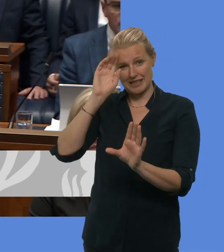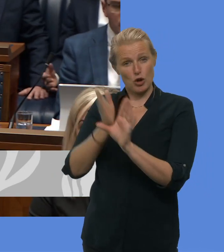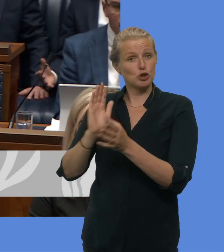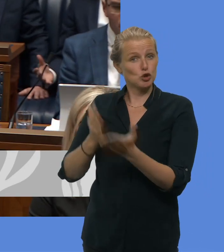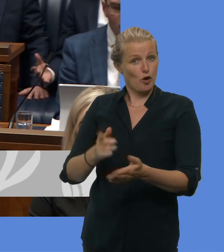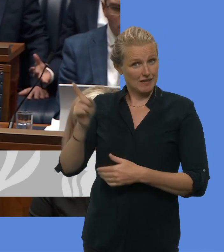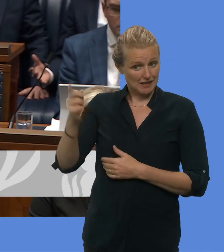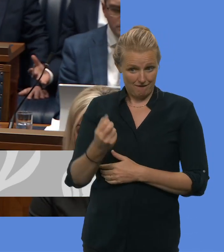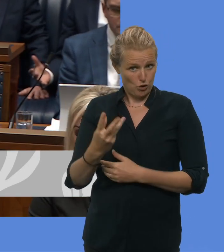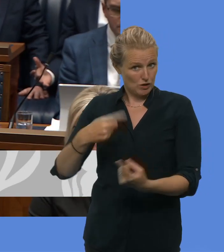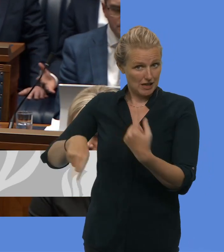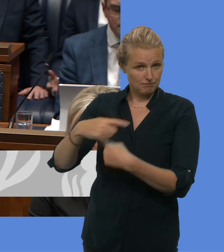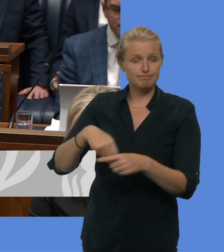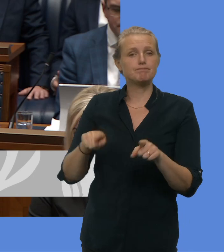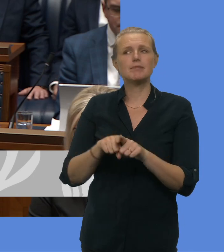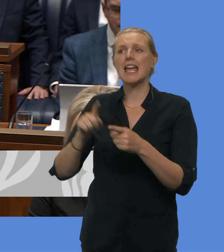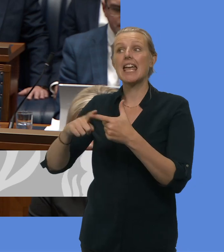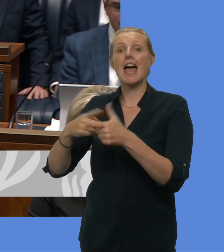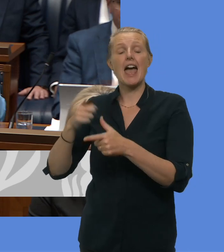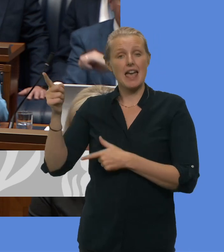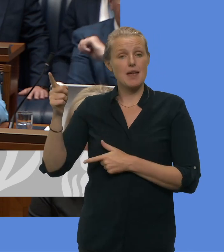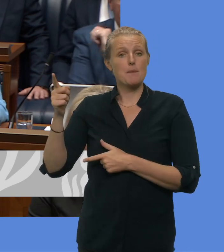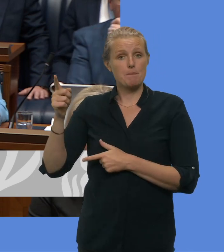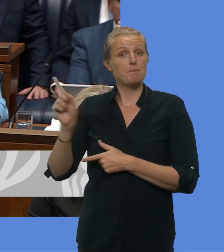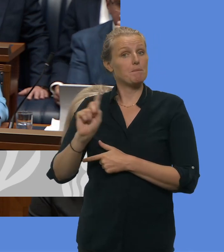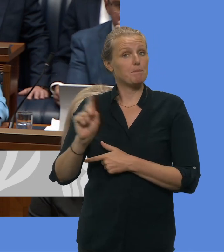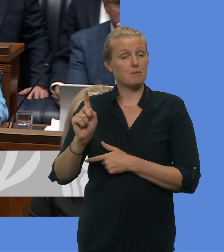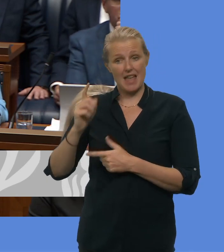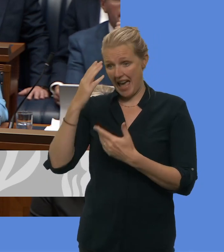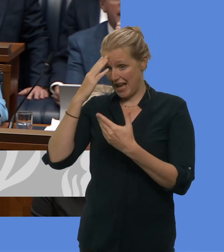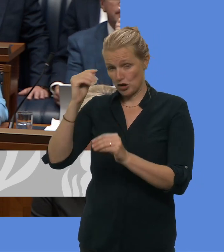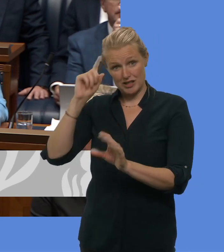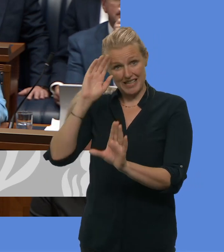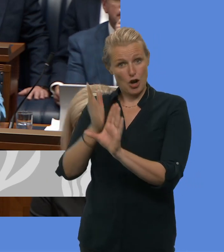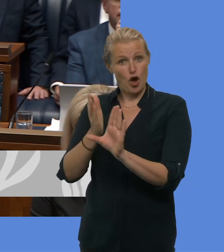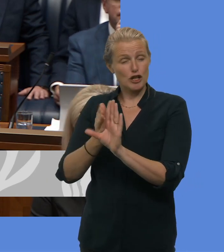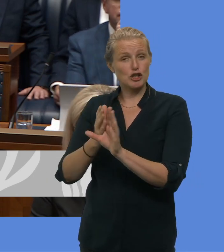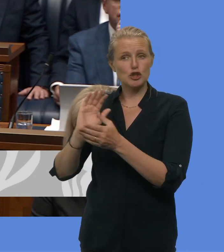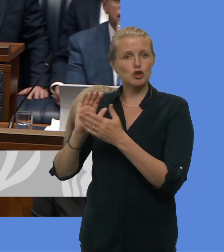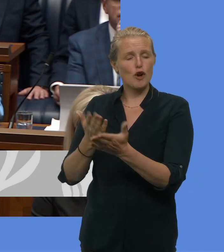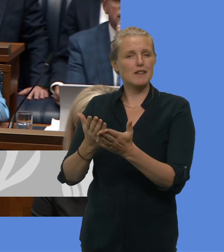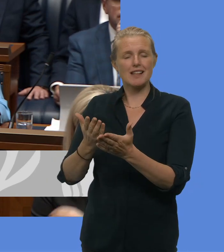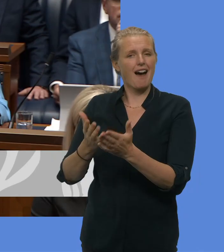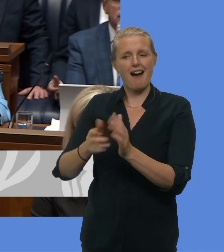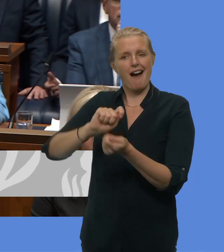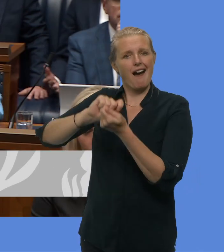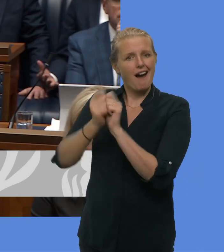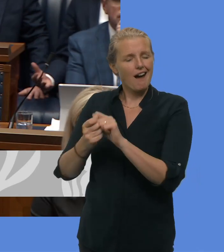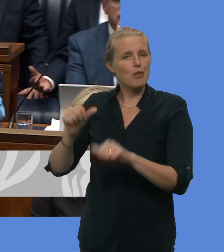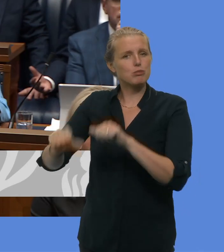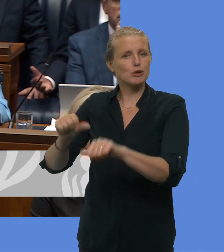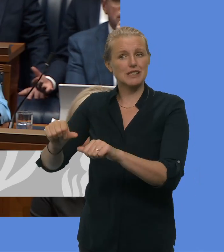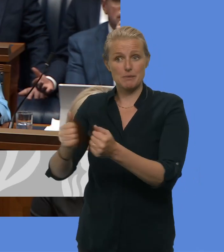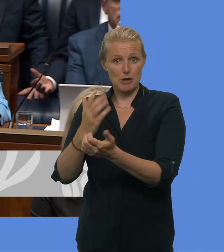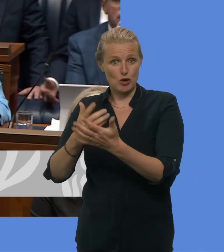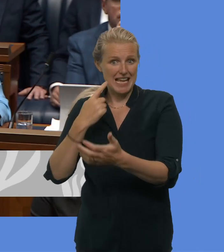In addition, the Education Authority has removed Education Psychology Service gatekeeping for access to support services,